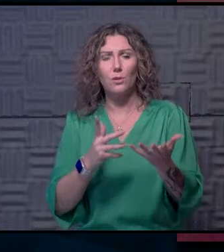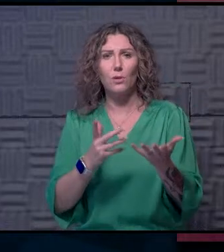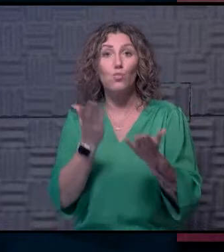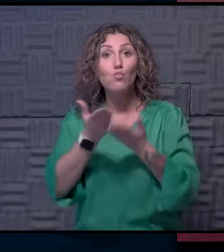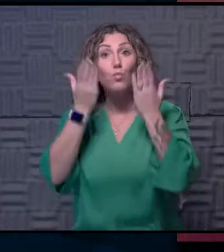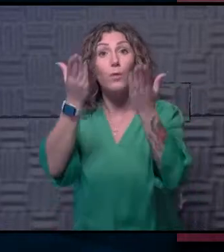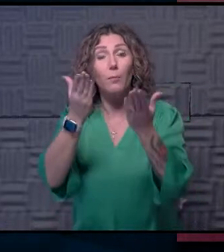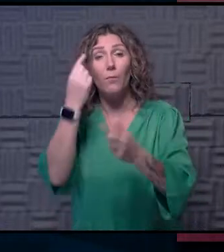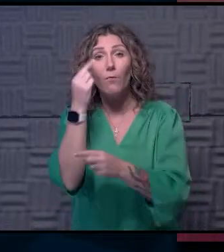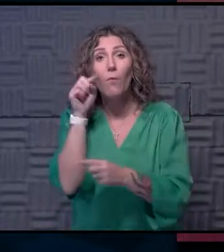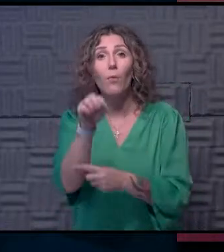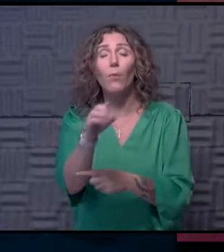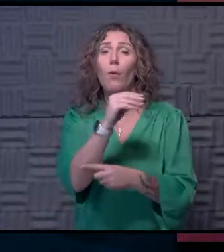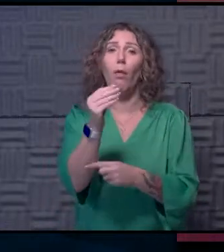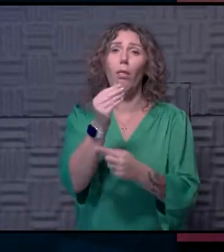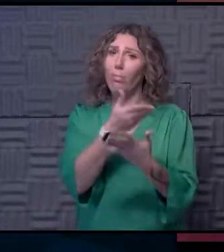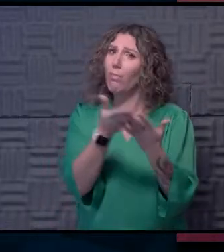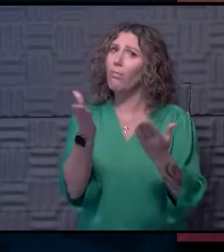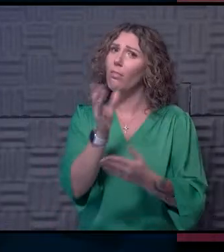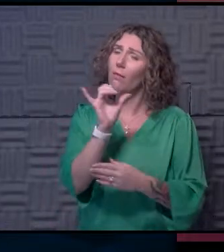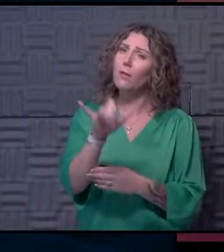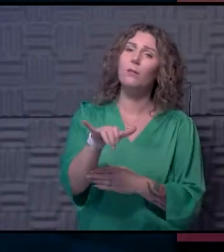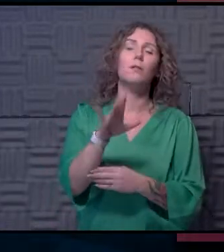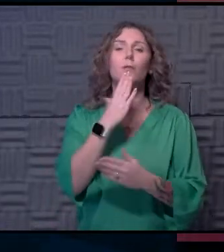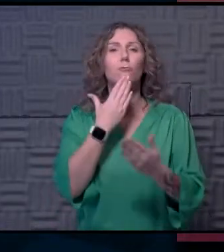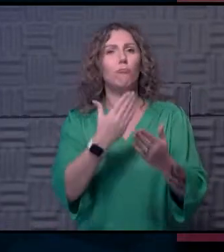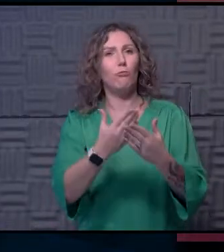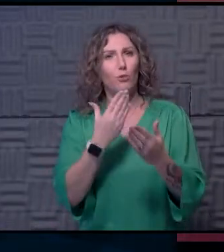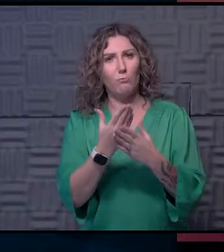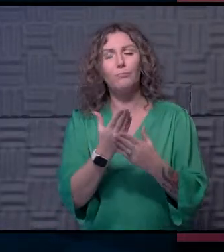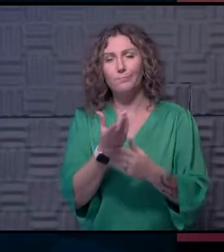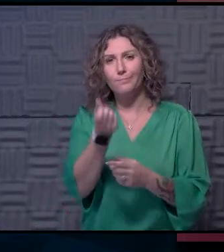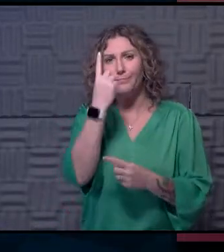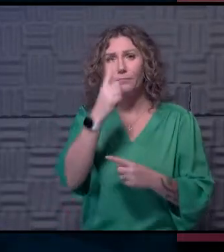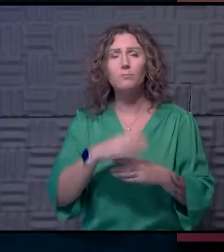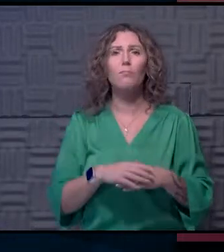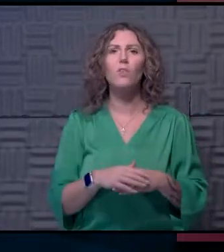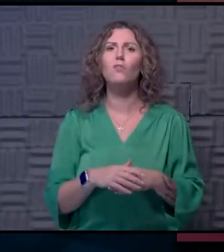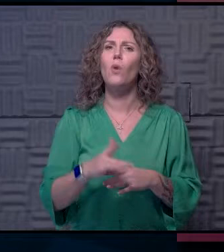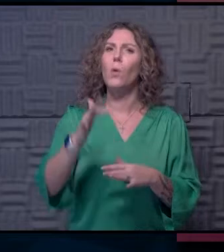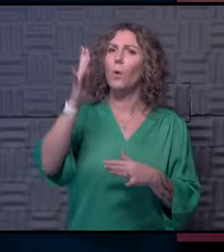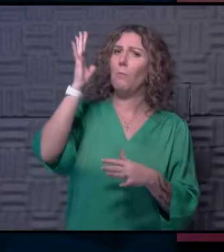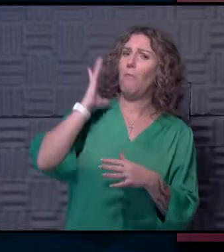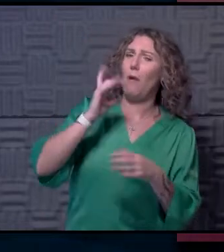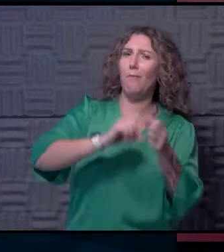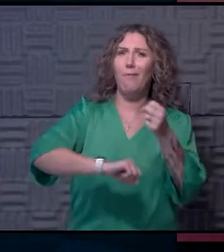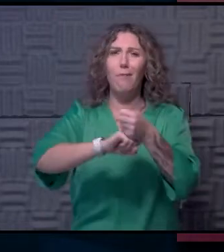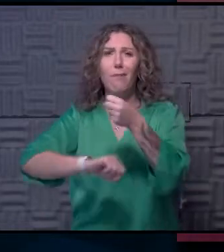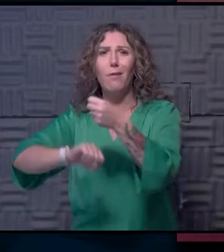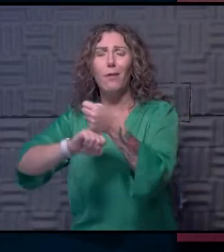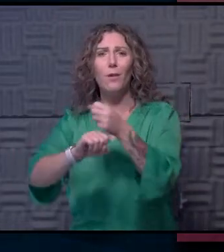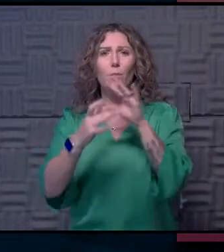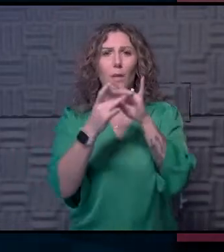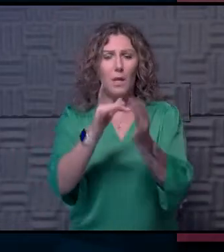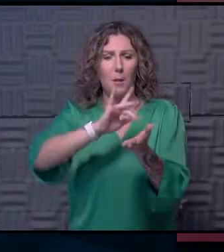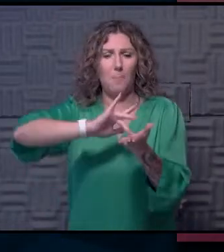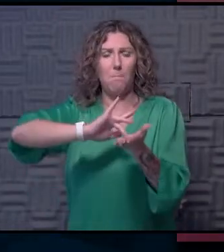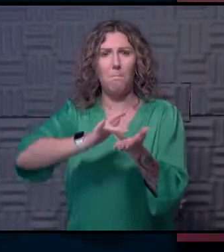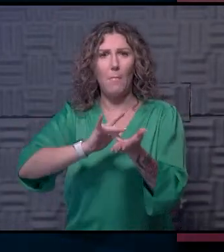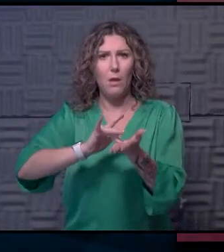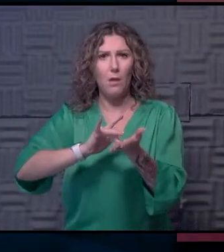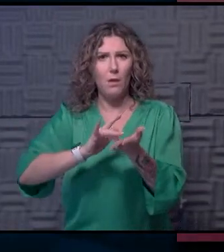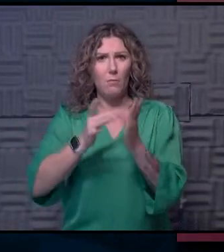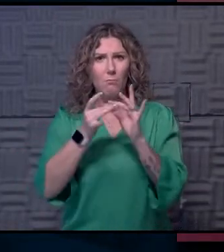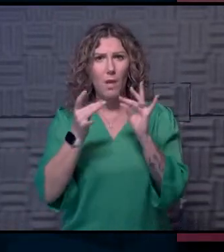recommend that and things like that. So I think those are all good sense. So have past campaigns around these kind of medical messages taught us how to be more